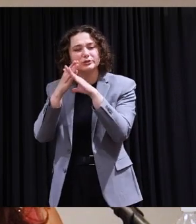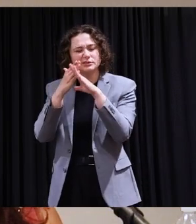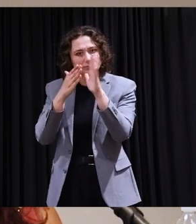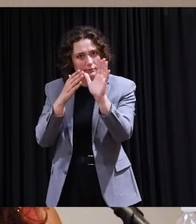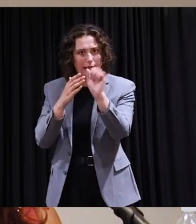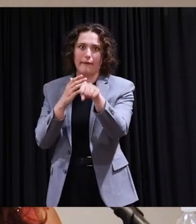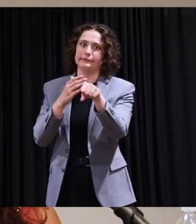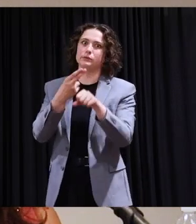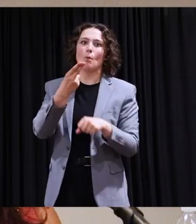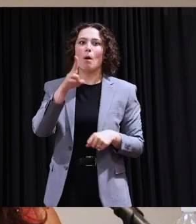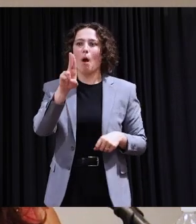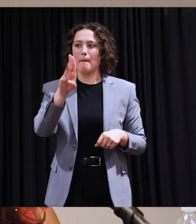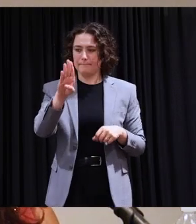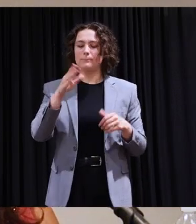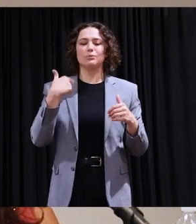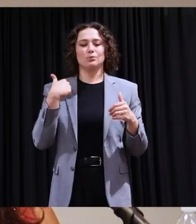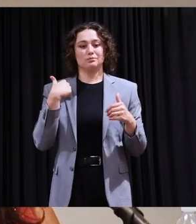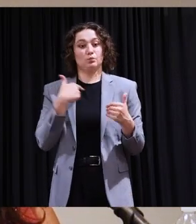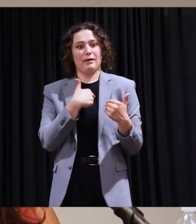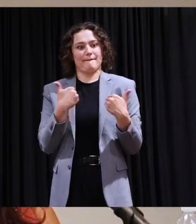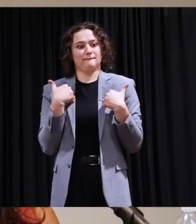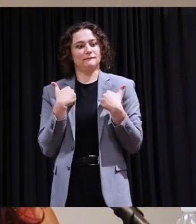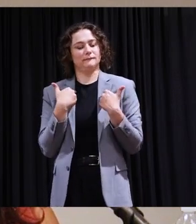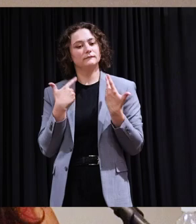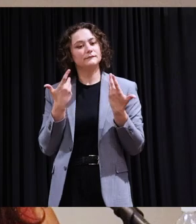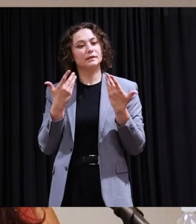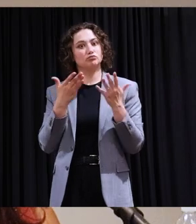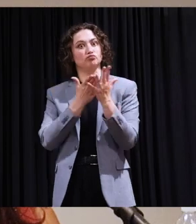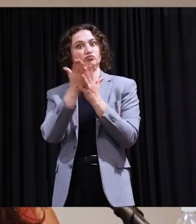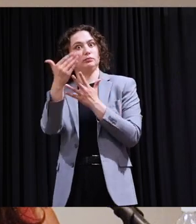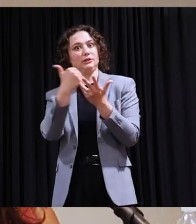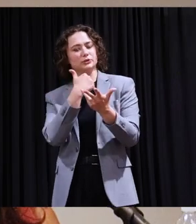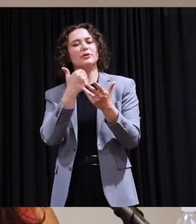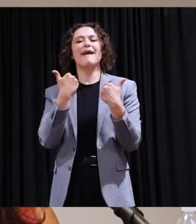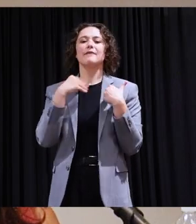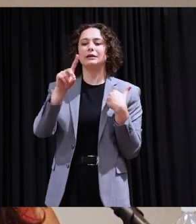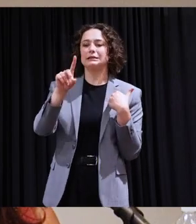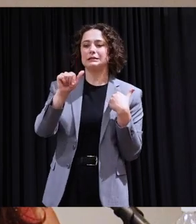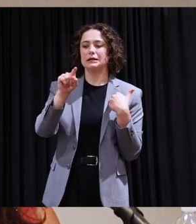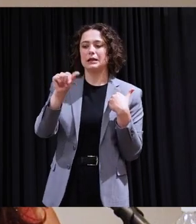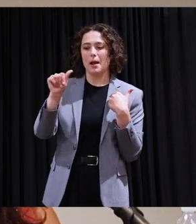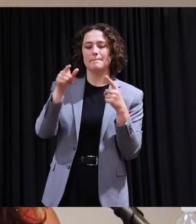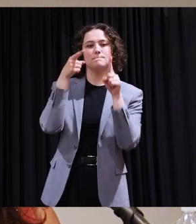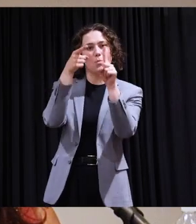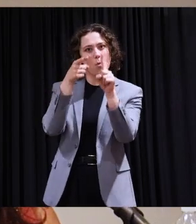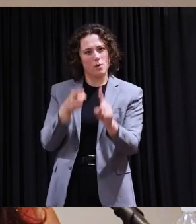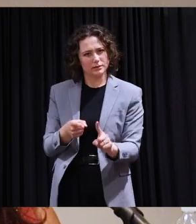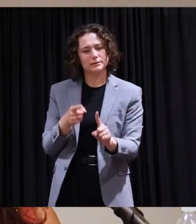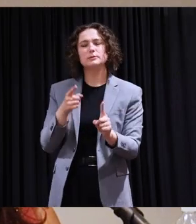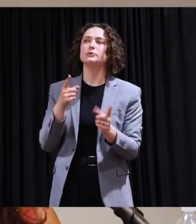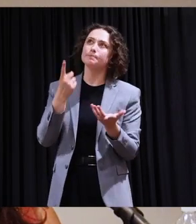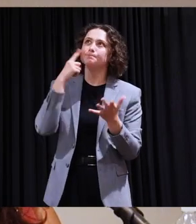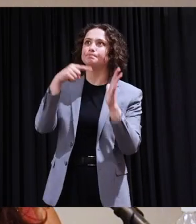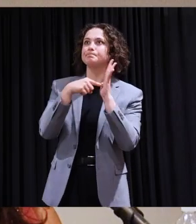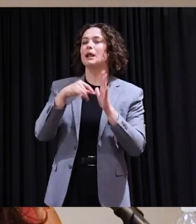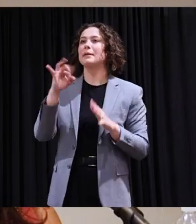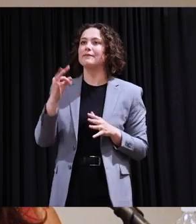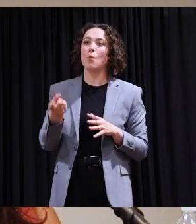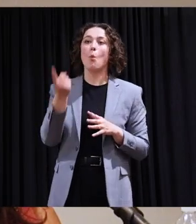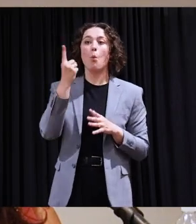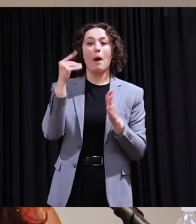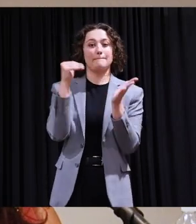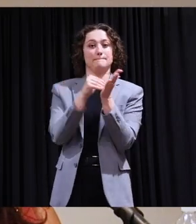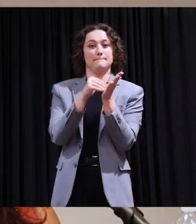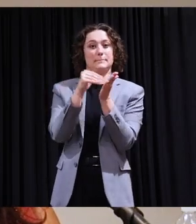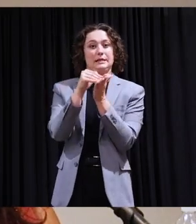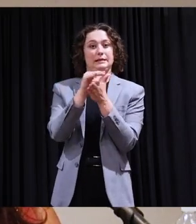transparency in how the funding's being used. We have data points to measure, okay, if we've invested, for example, $1 million in food,